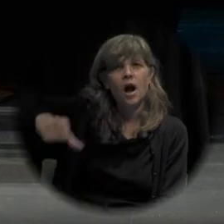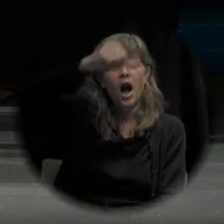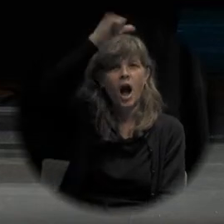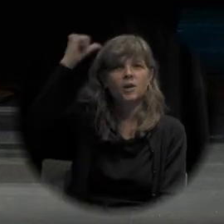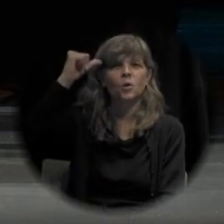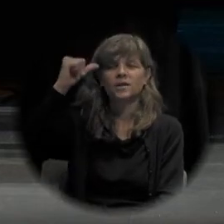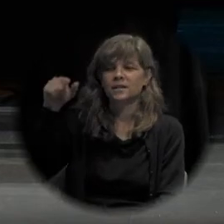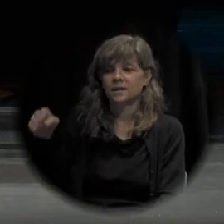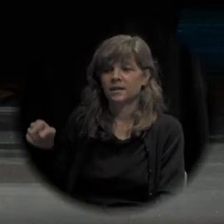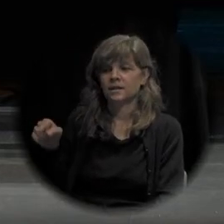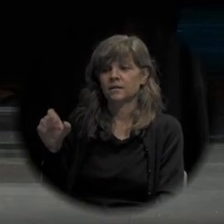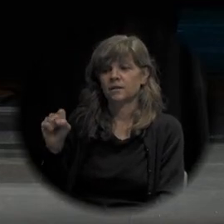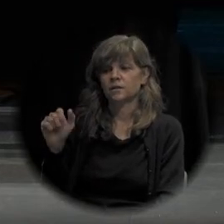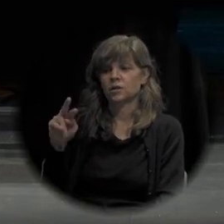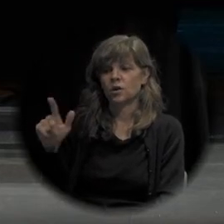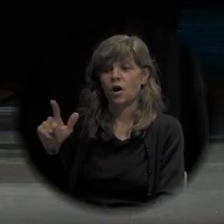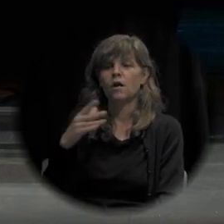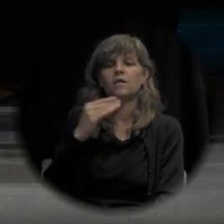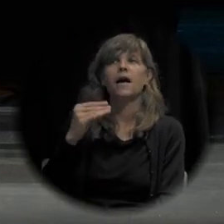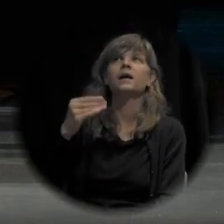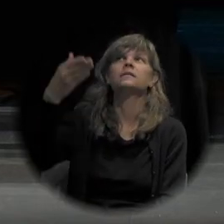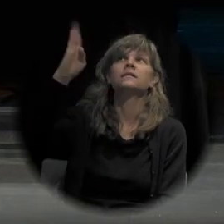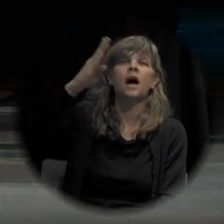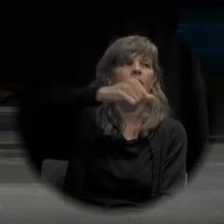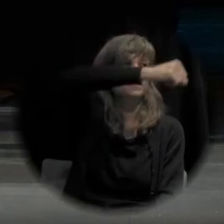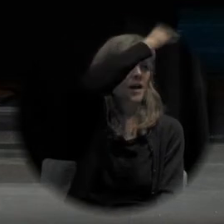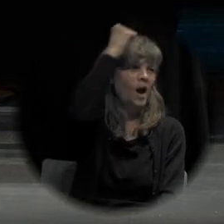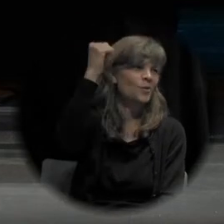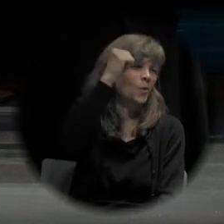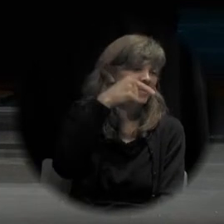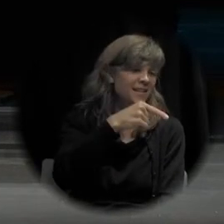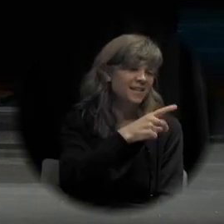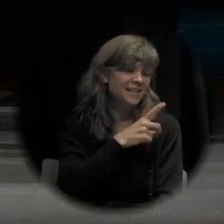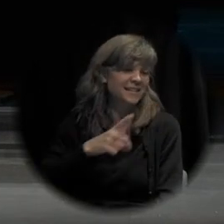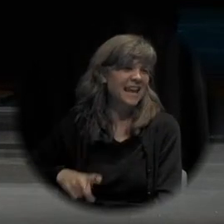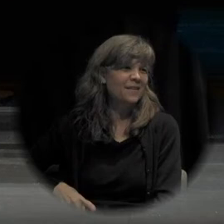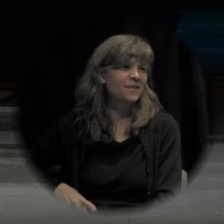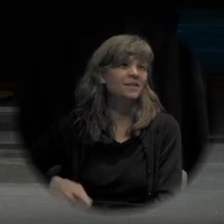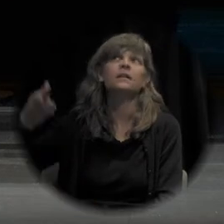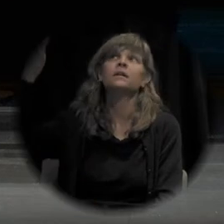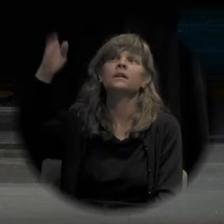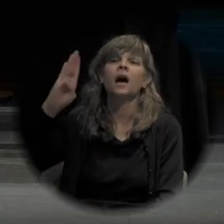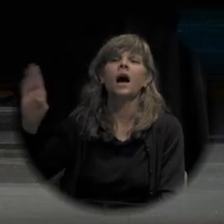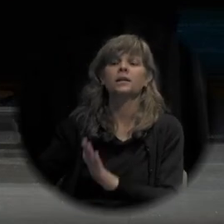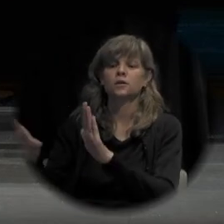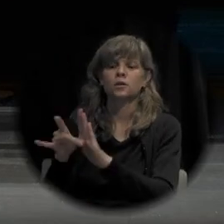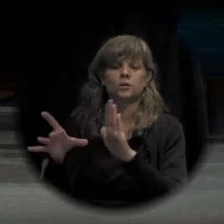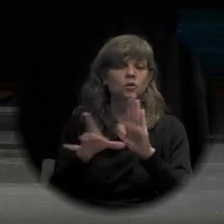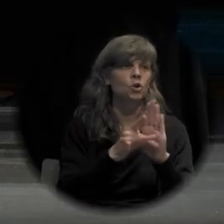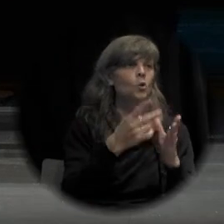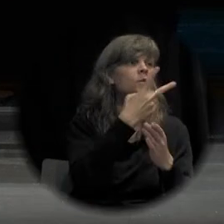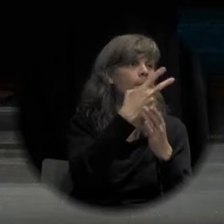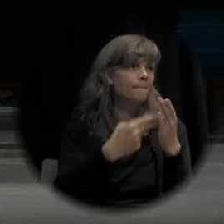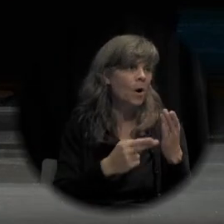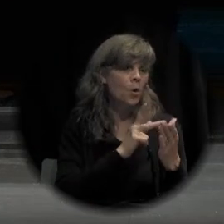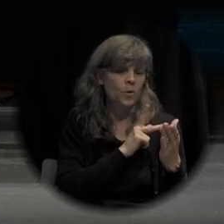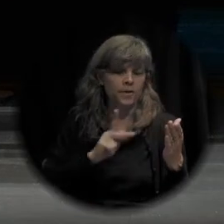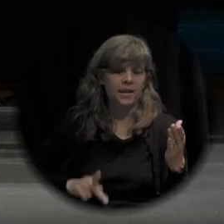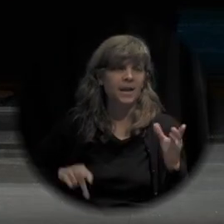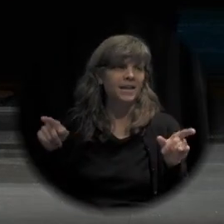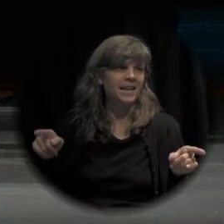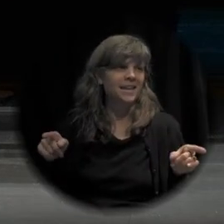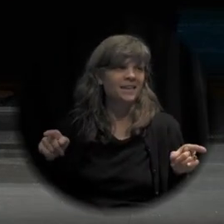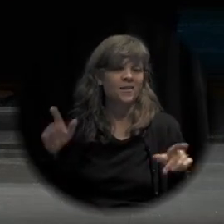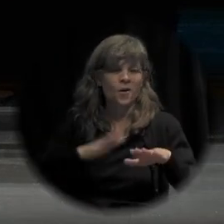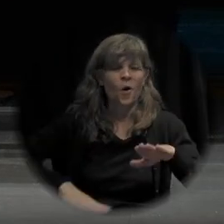God is the one who established the king. God is the one who chooses the king for Israel. That's the anointing. Dumps oil on